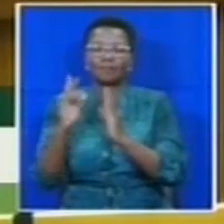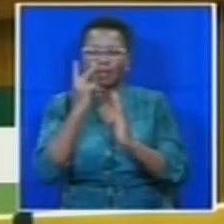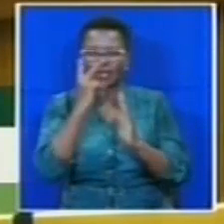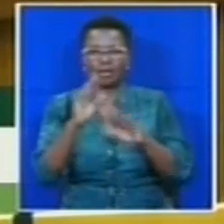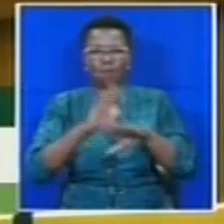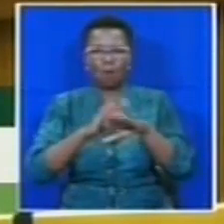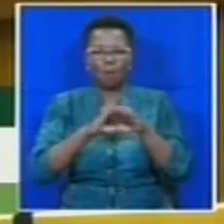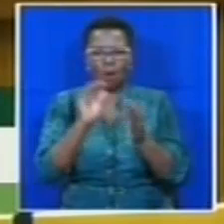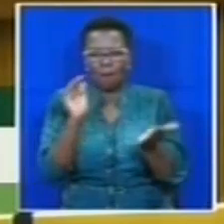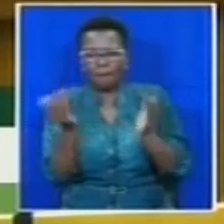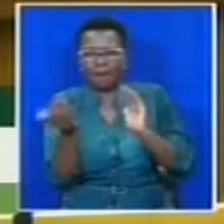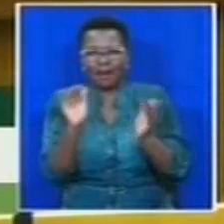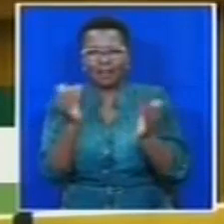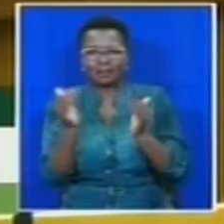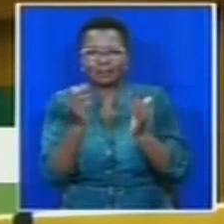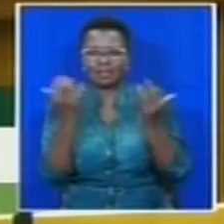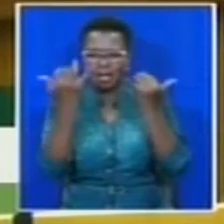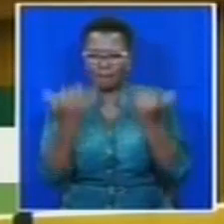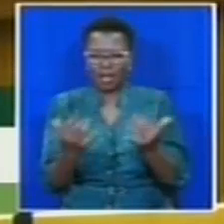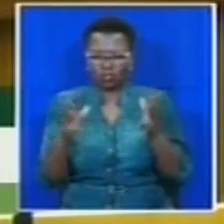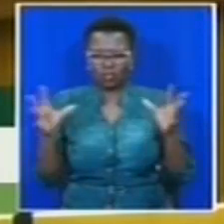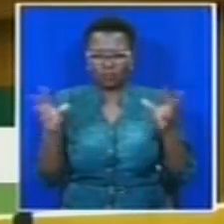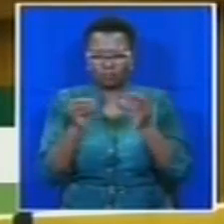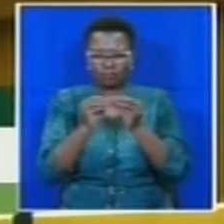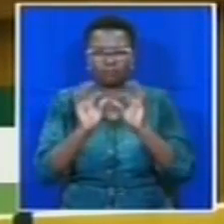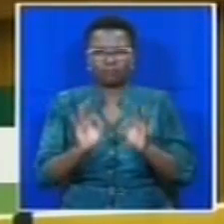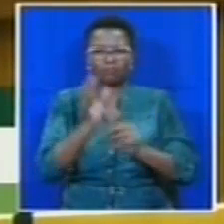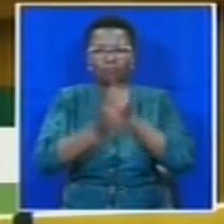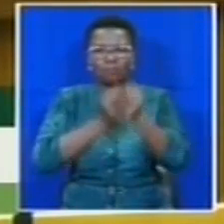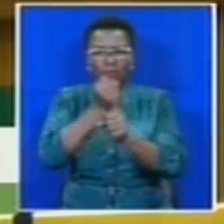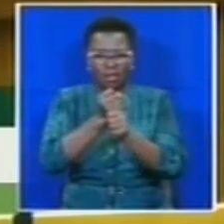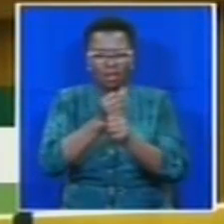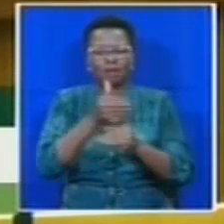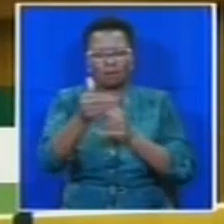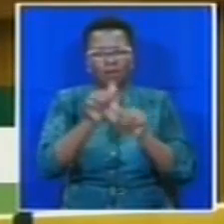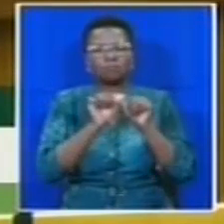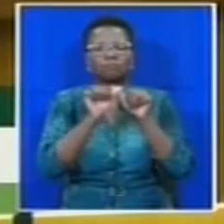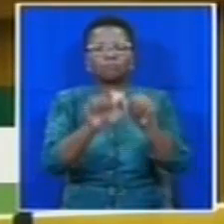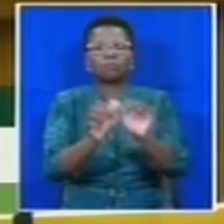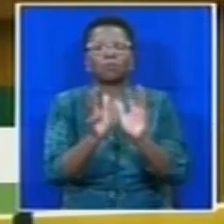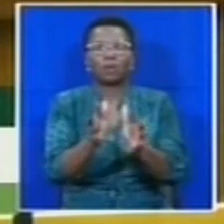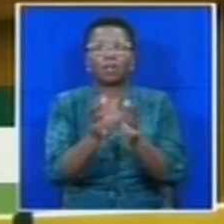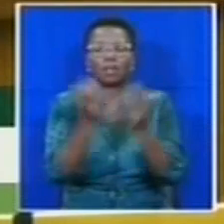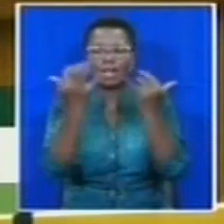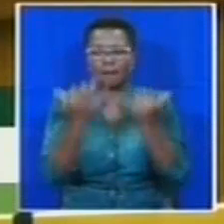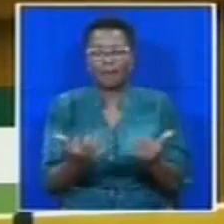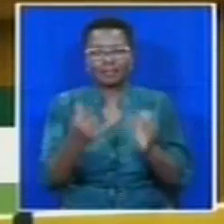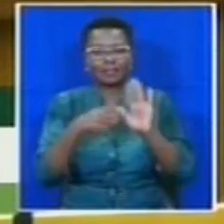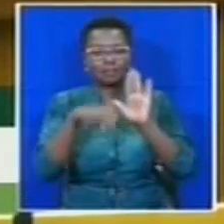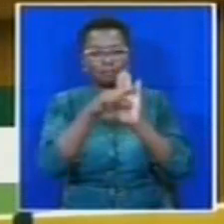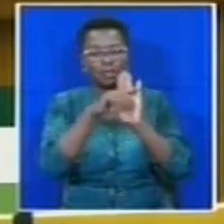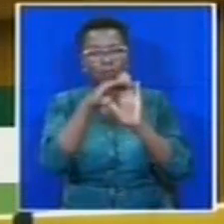careful fiscal consolidation will continue over this period, with the budget deficit declining